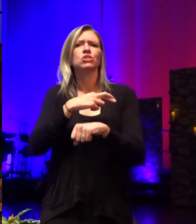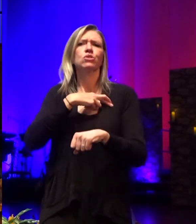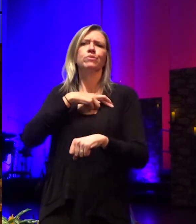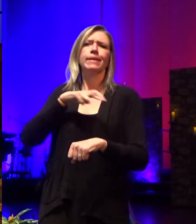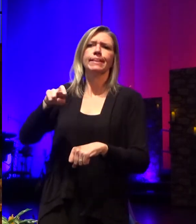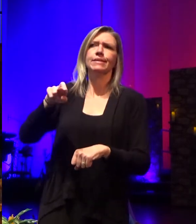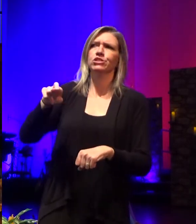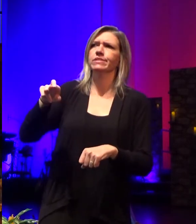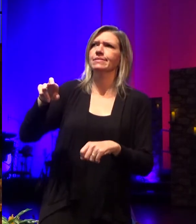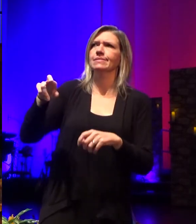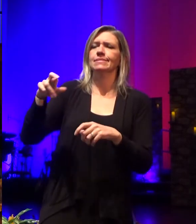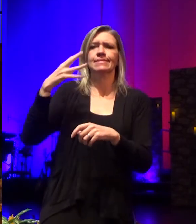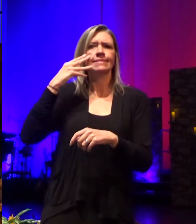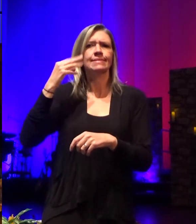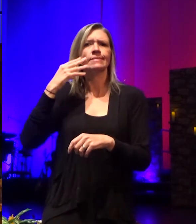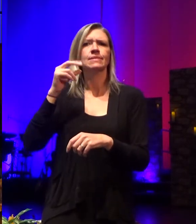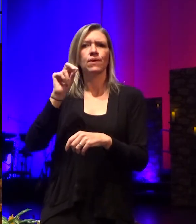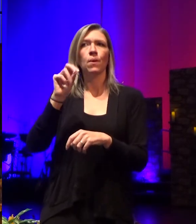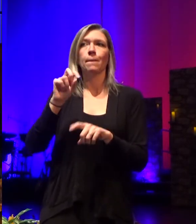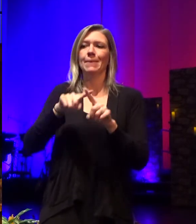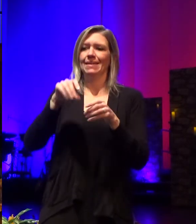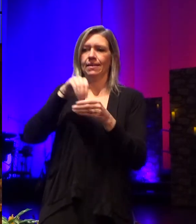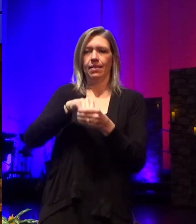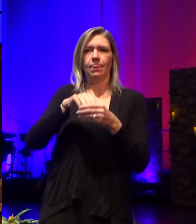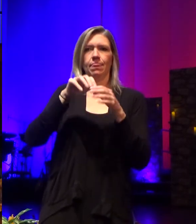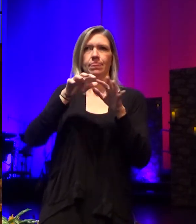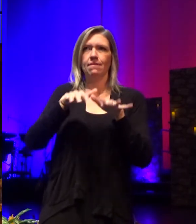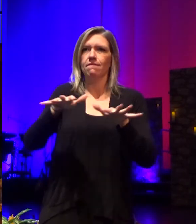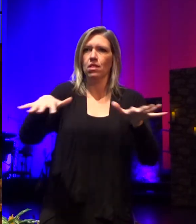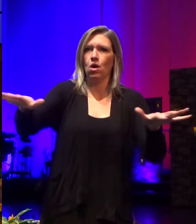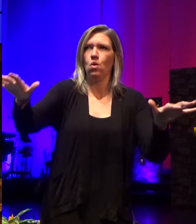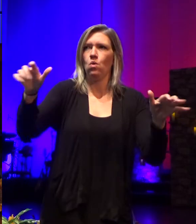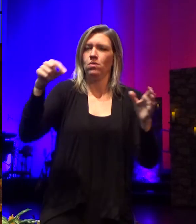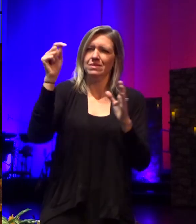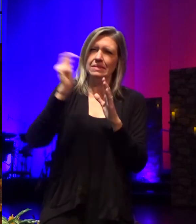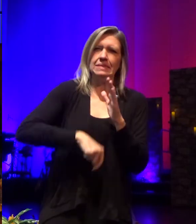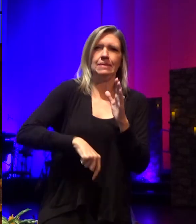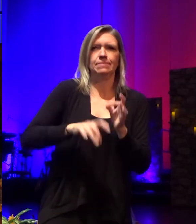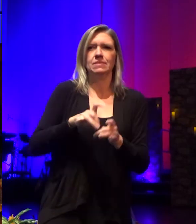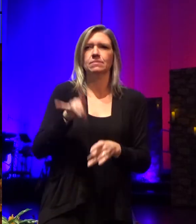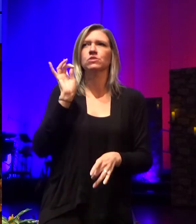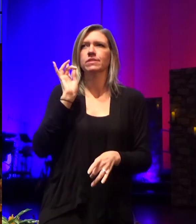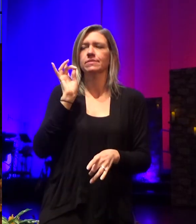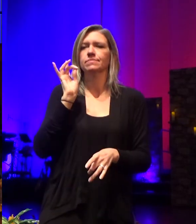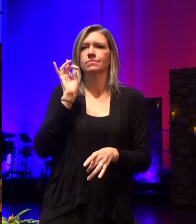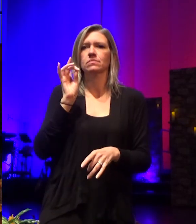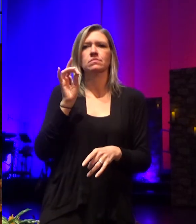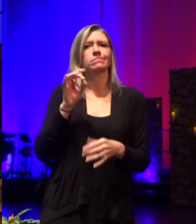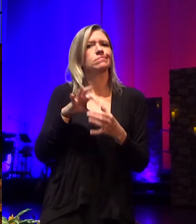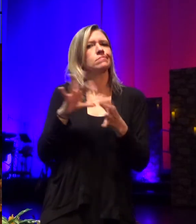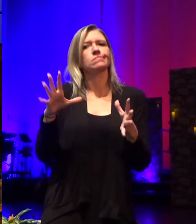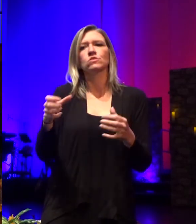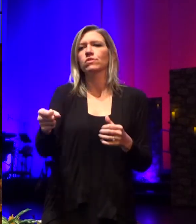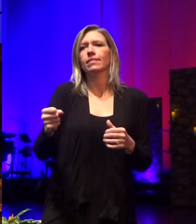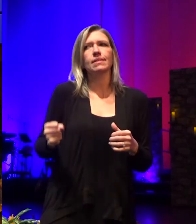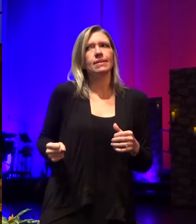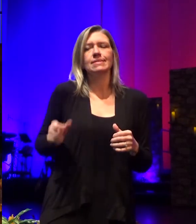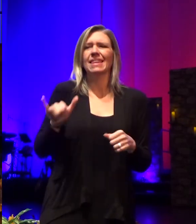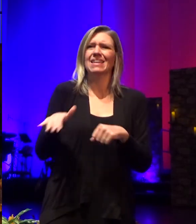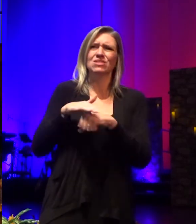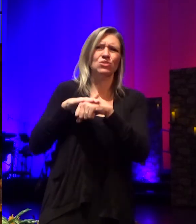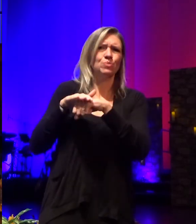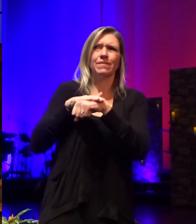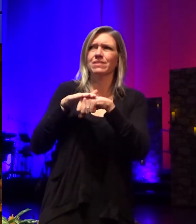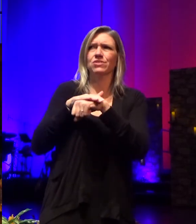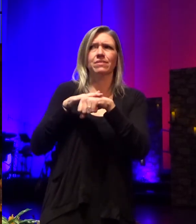religiosity, but we're in the flow of the depths of spirit. Pull that release lever on that